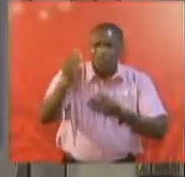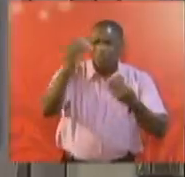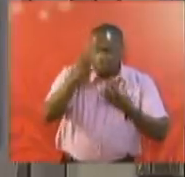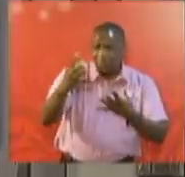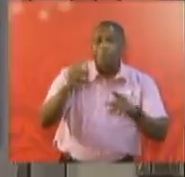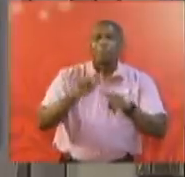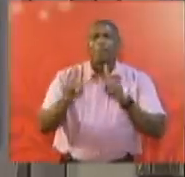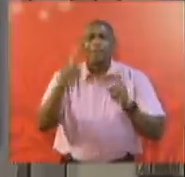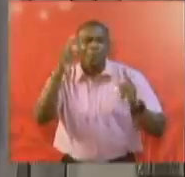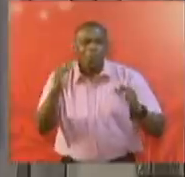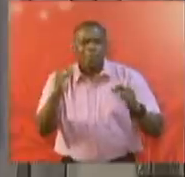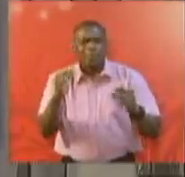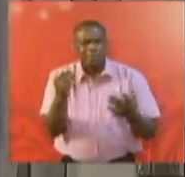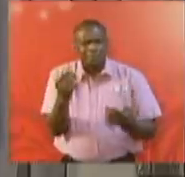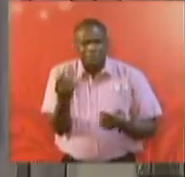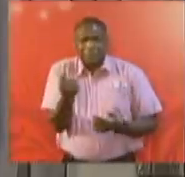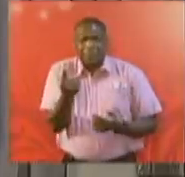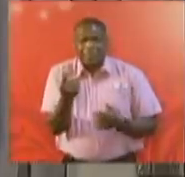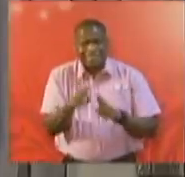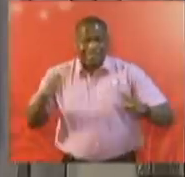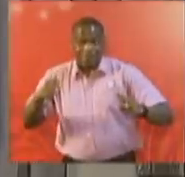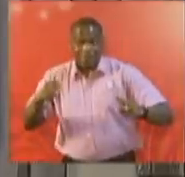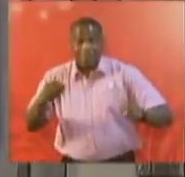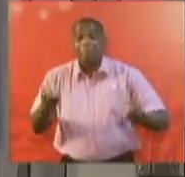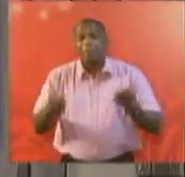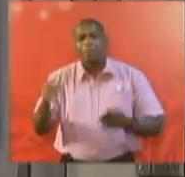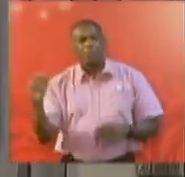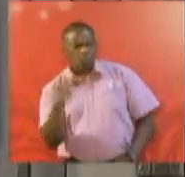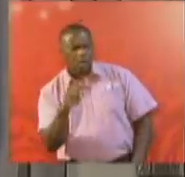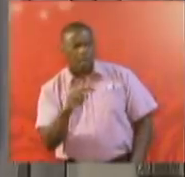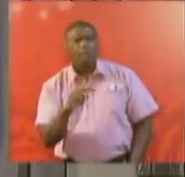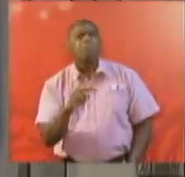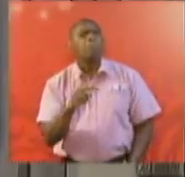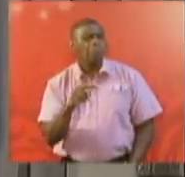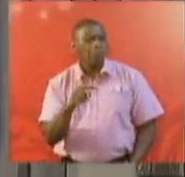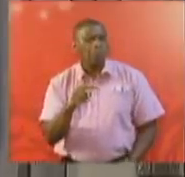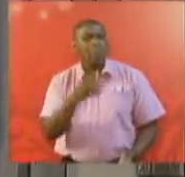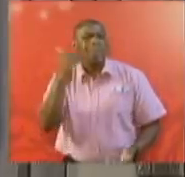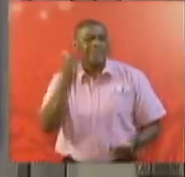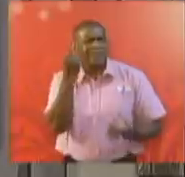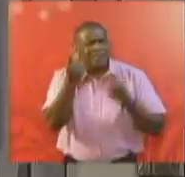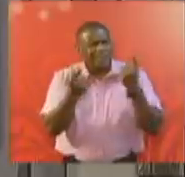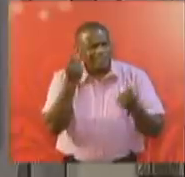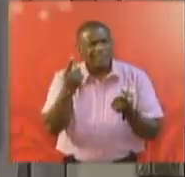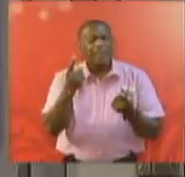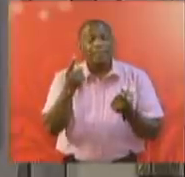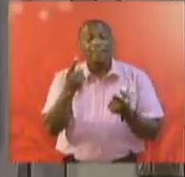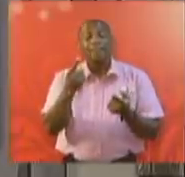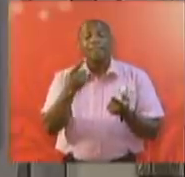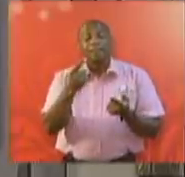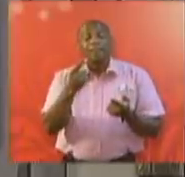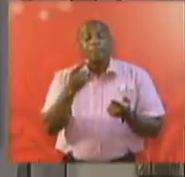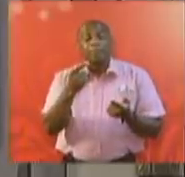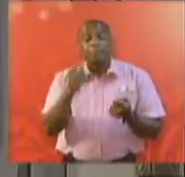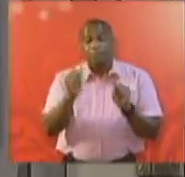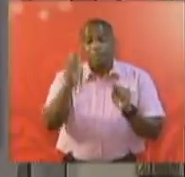different messenger, maybe saying the same things differently, may resonate with Trinidad and Tobago. So may we have the clip, please, and then